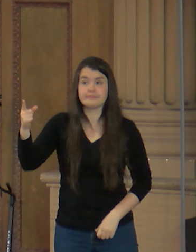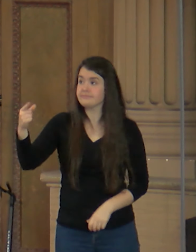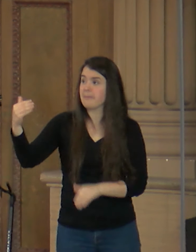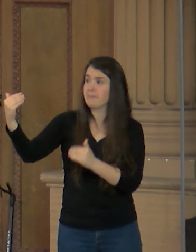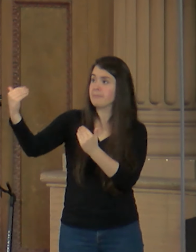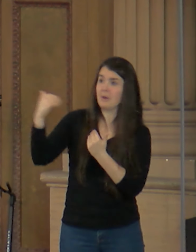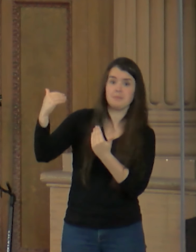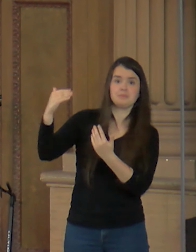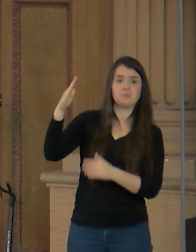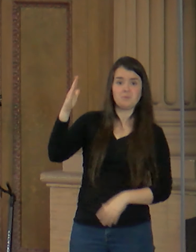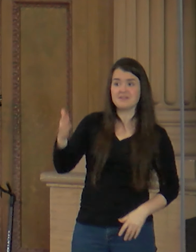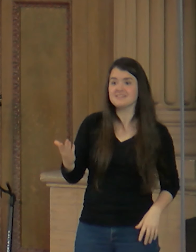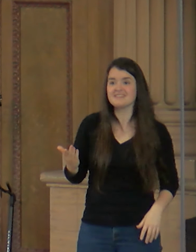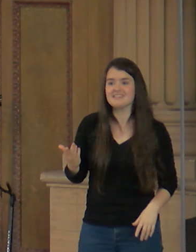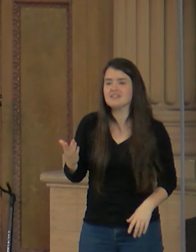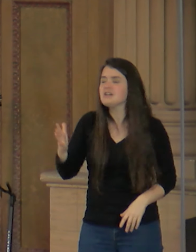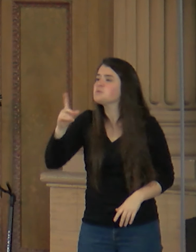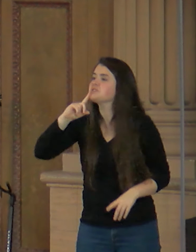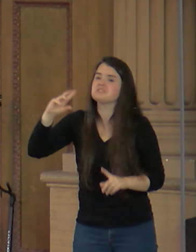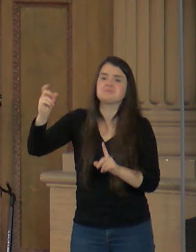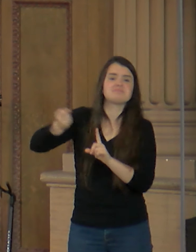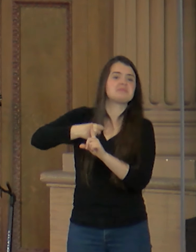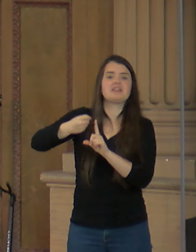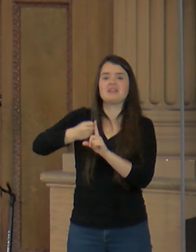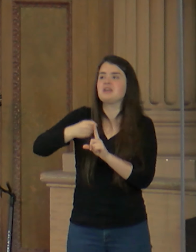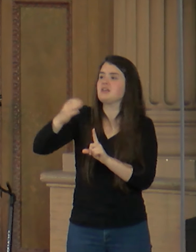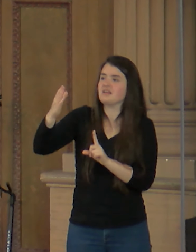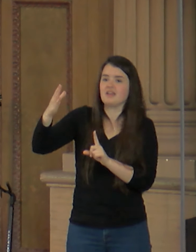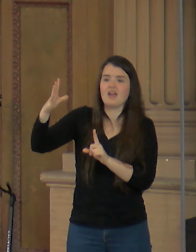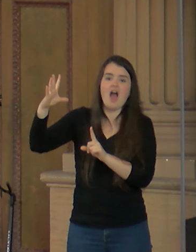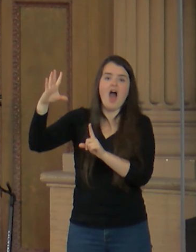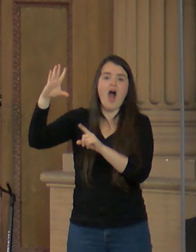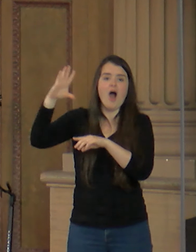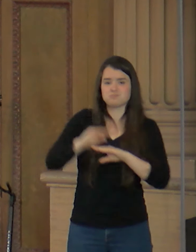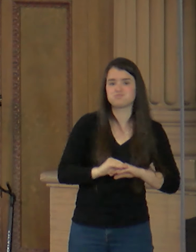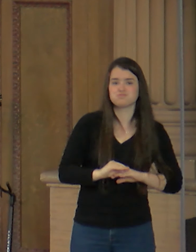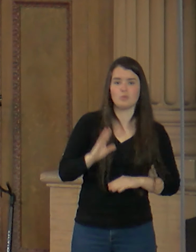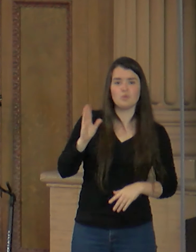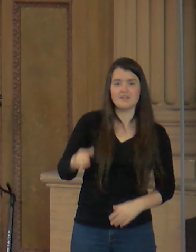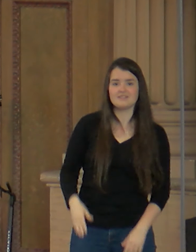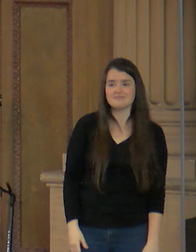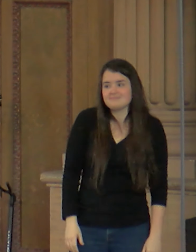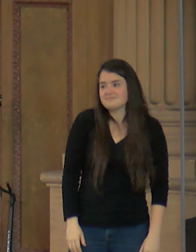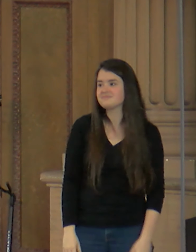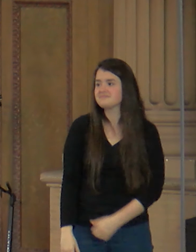He'll just bully me and shut me down. So even if I could talk to him, it wouldn't go well.